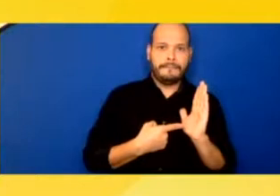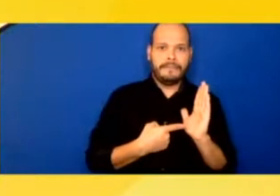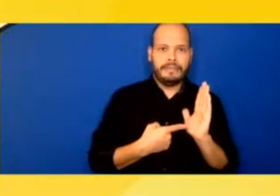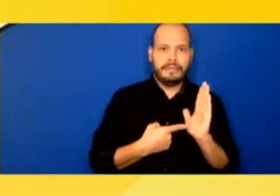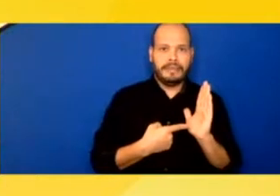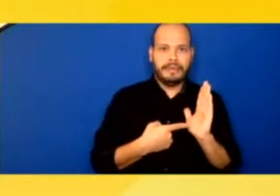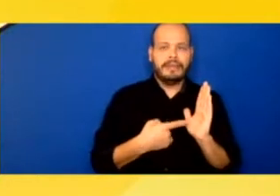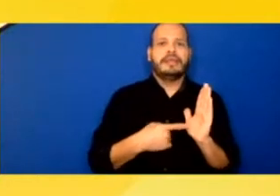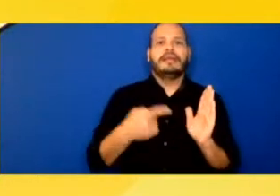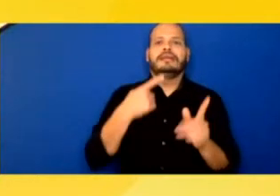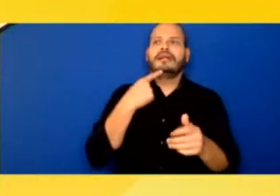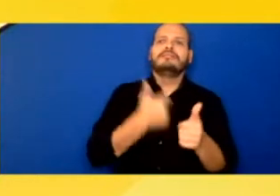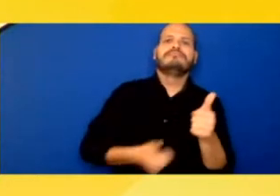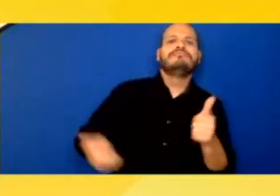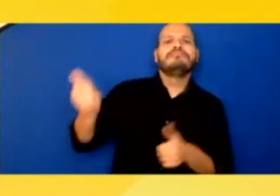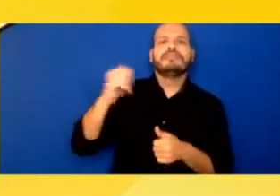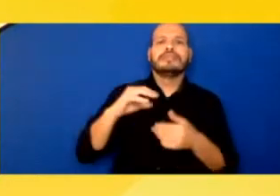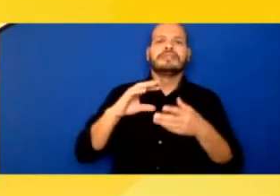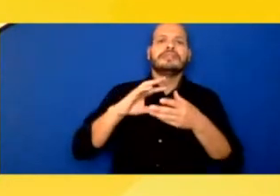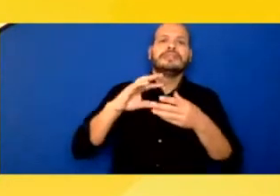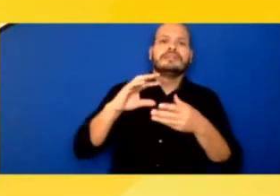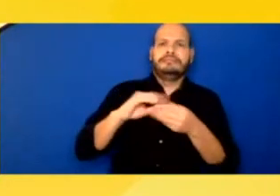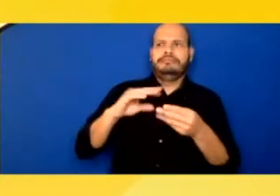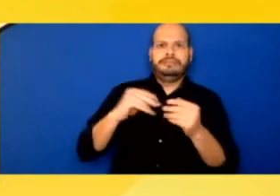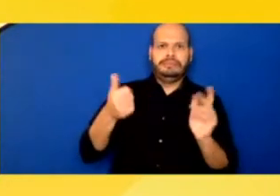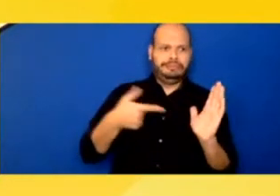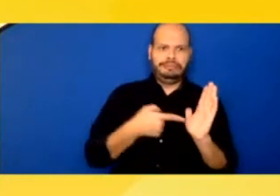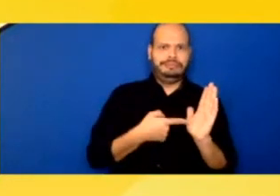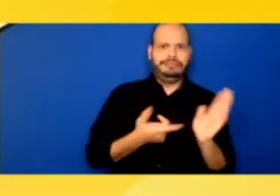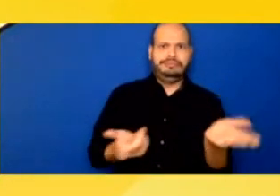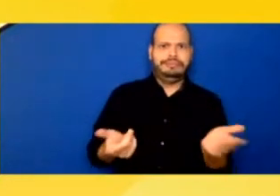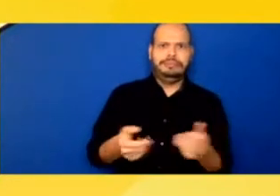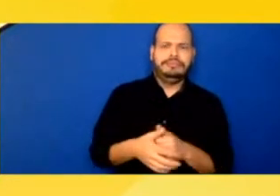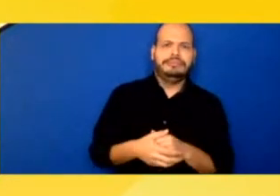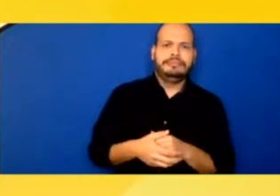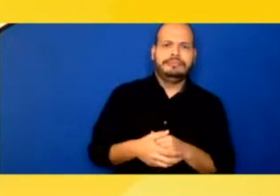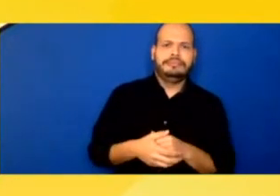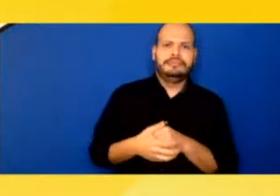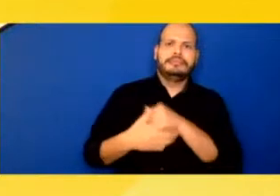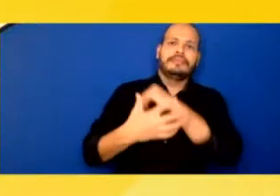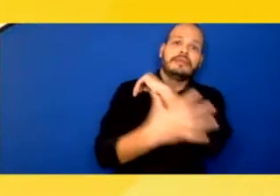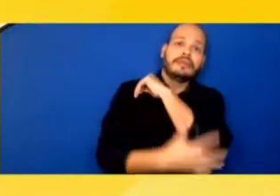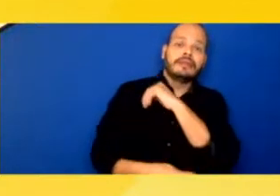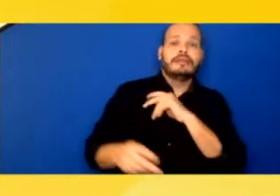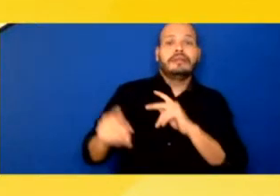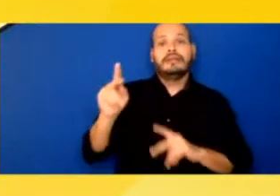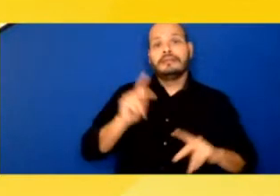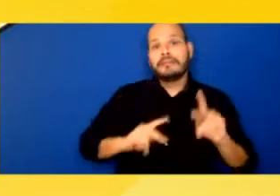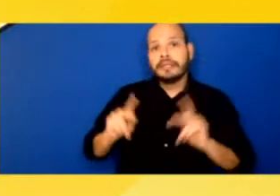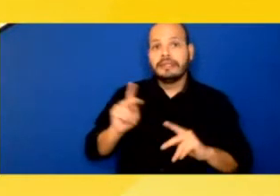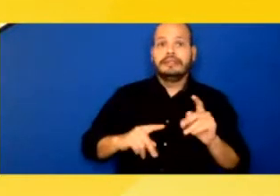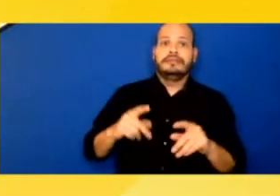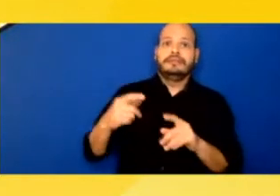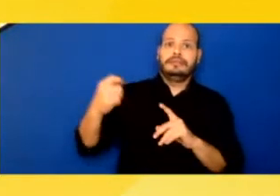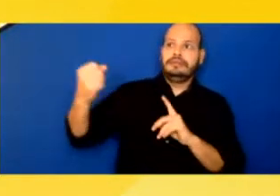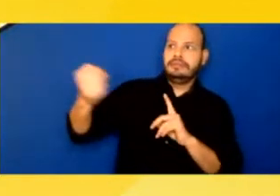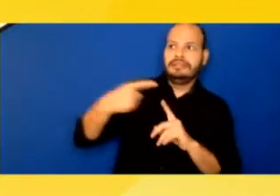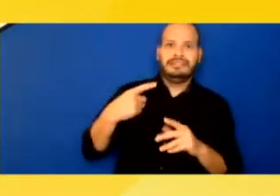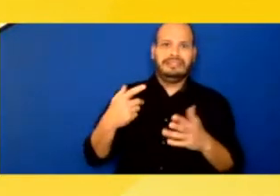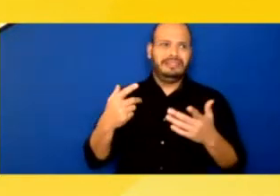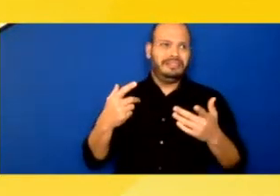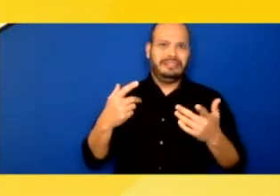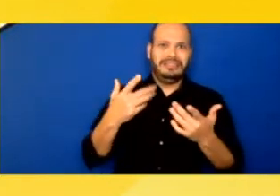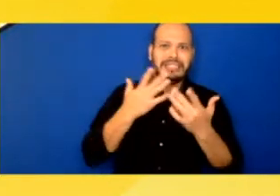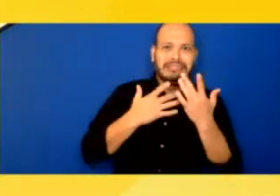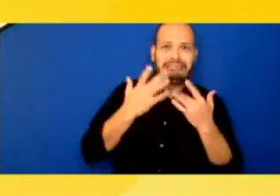to win the battle. But in the day of battle, they chose not to fight. My Lord. That means that,